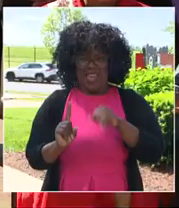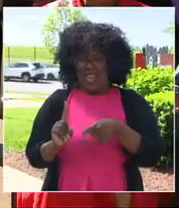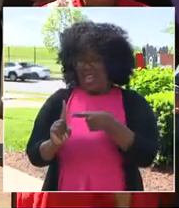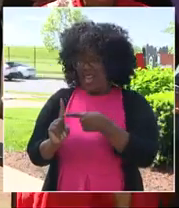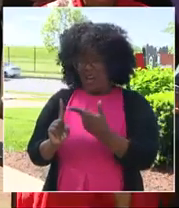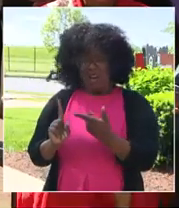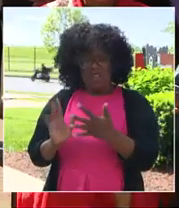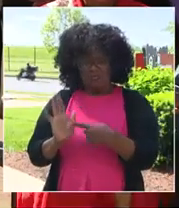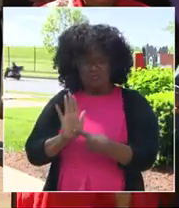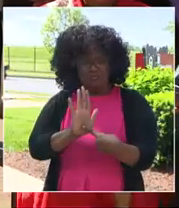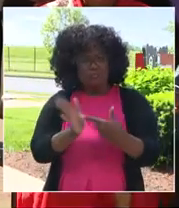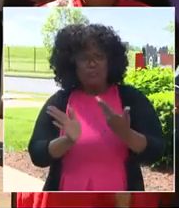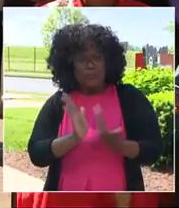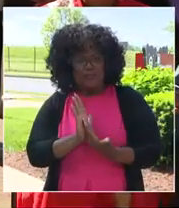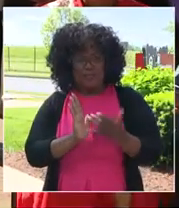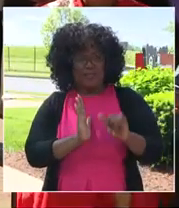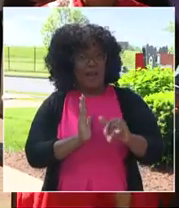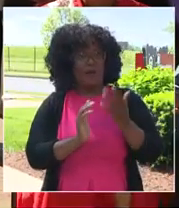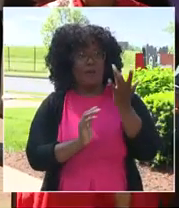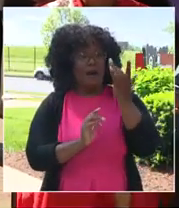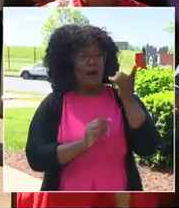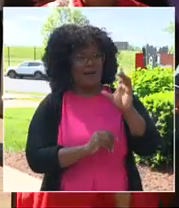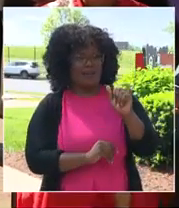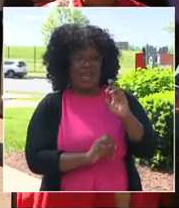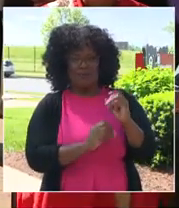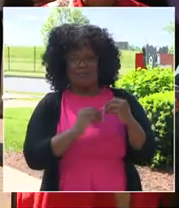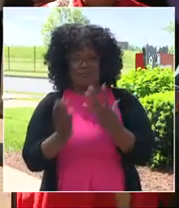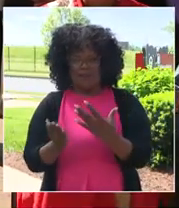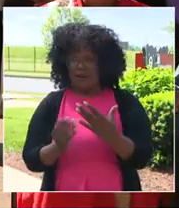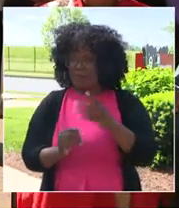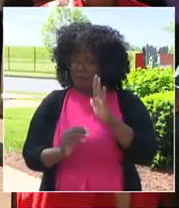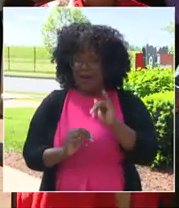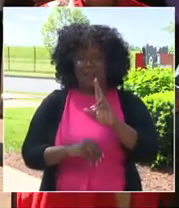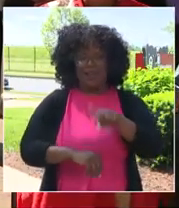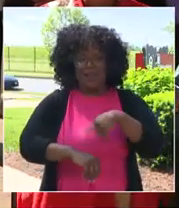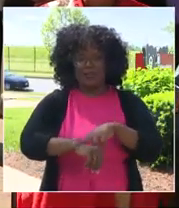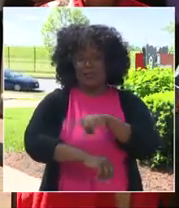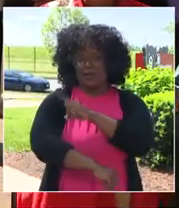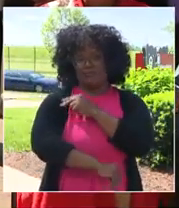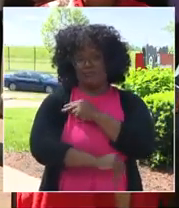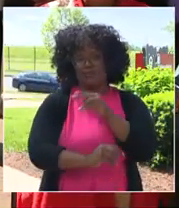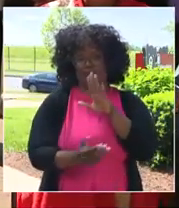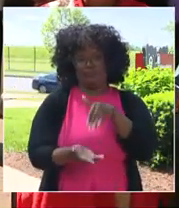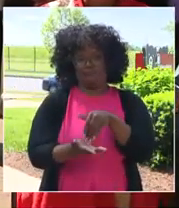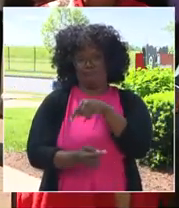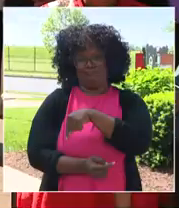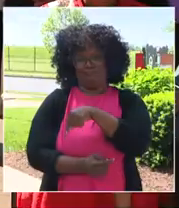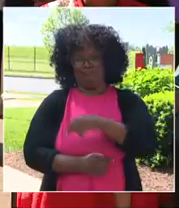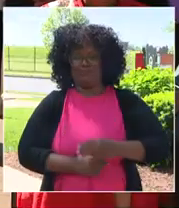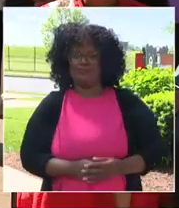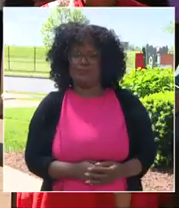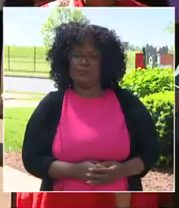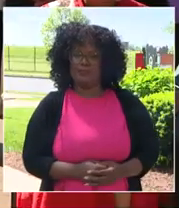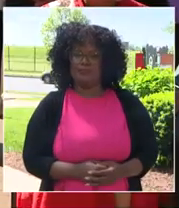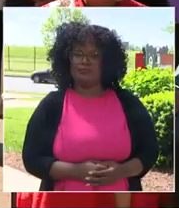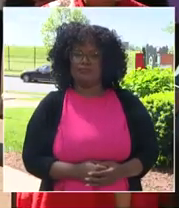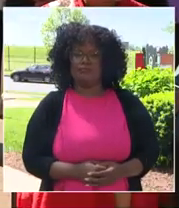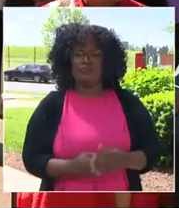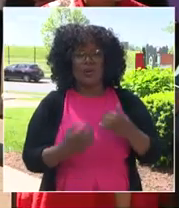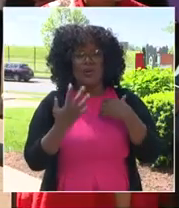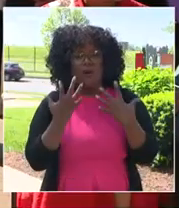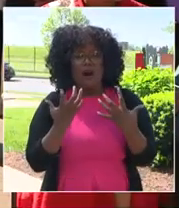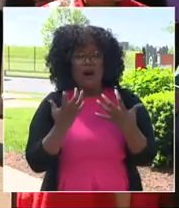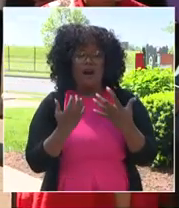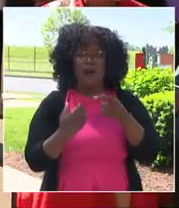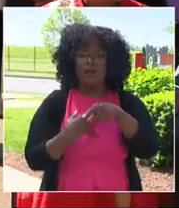Children's National Medical Center. And I want to thank the entire team at Children's,